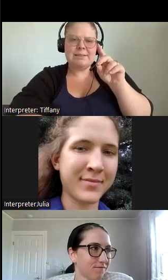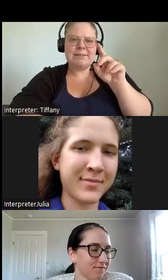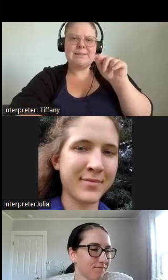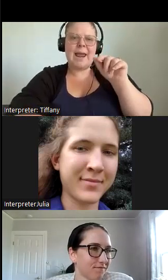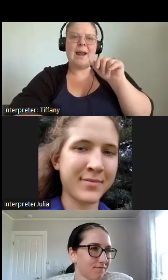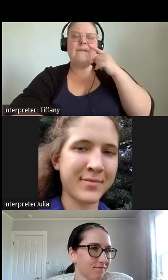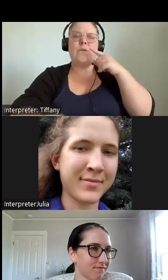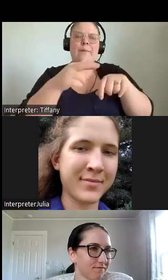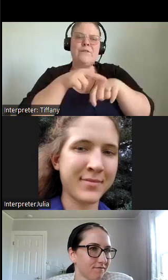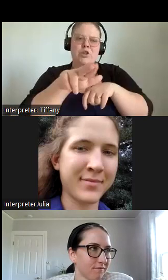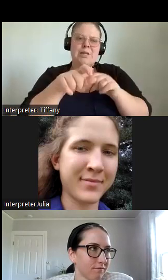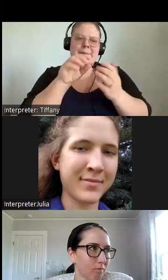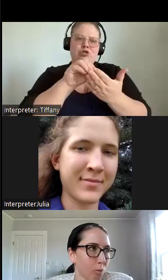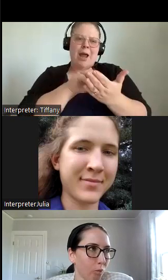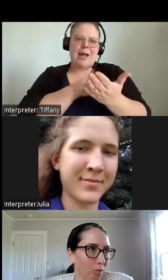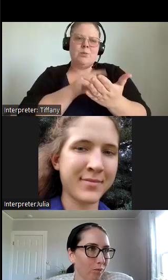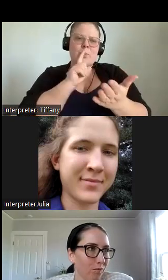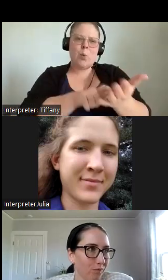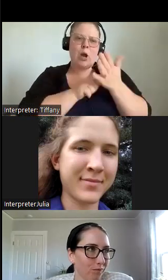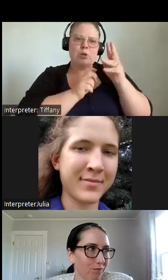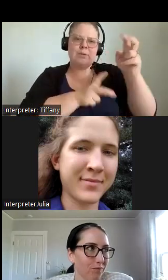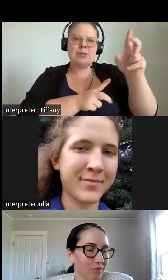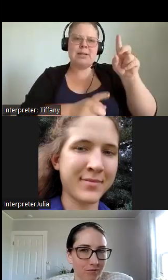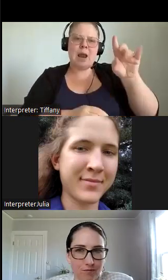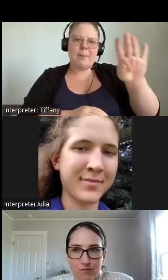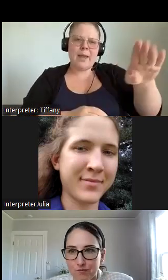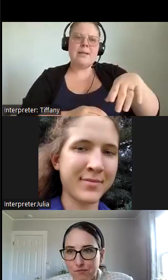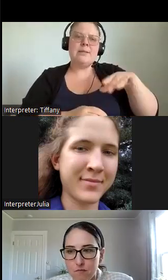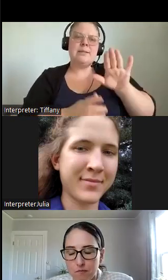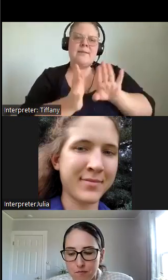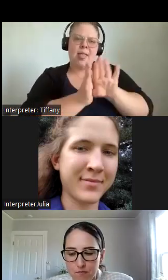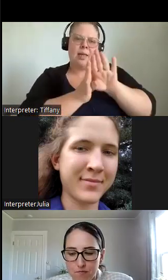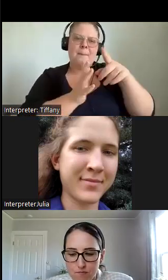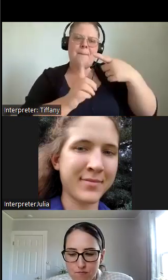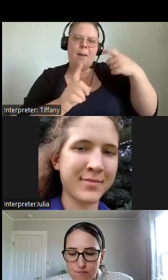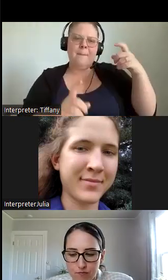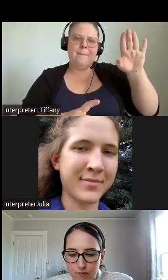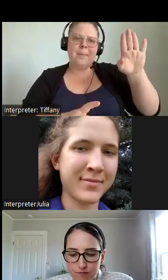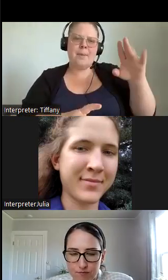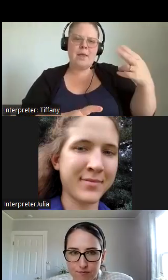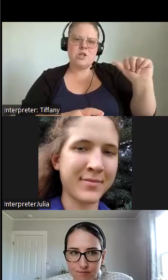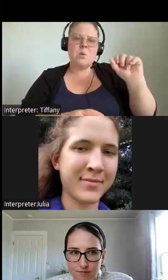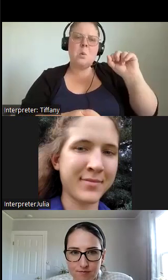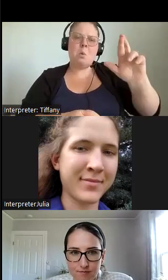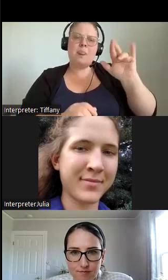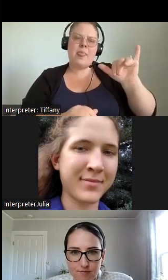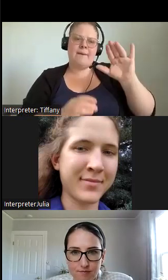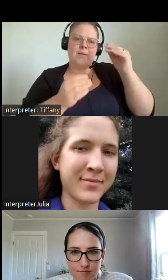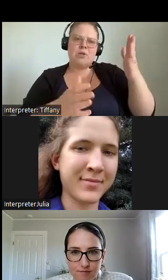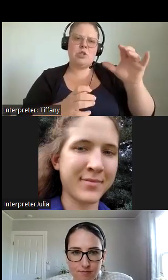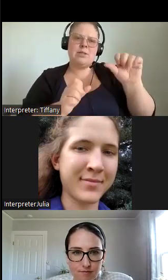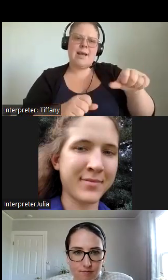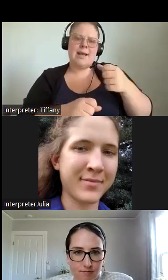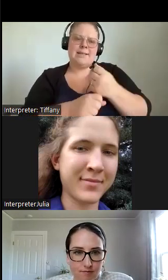tracked be required to be put into a network or database developed by the BHA, or can that be captured by safety